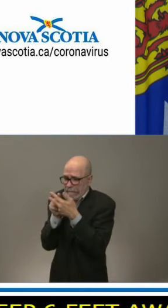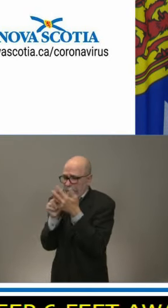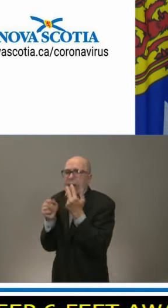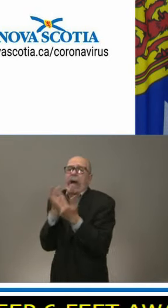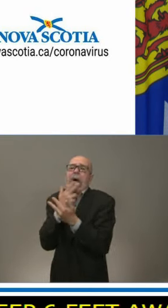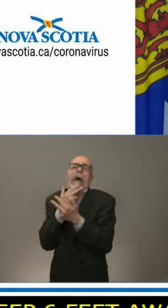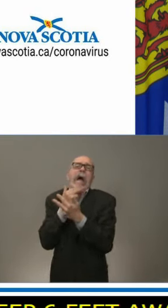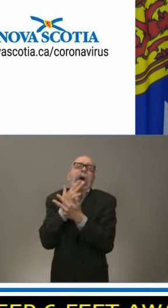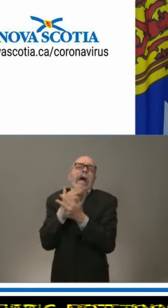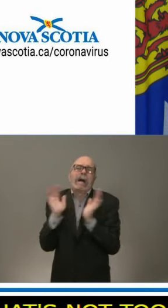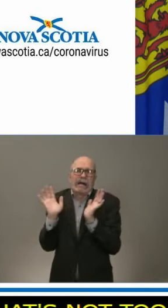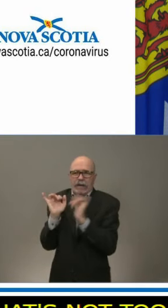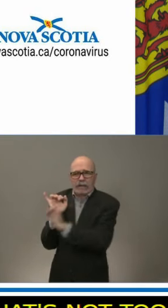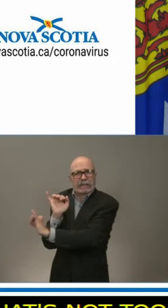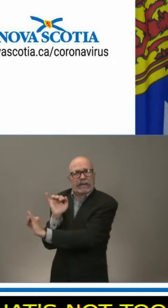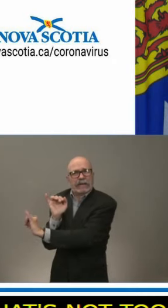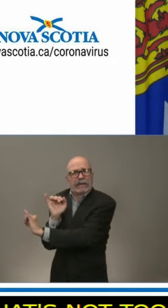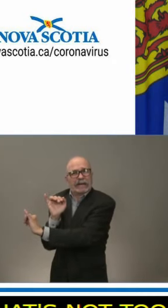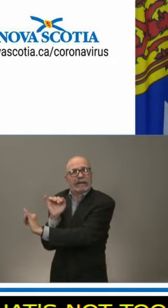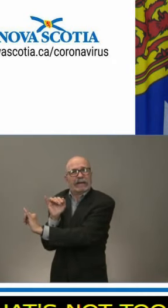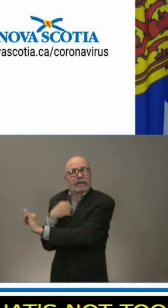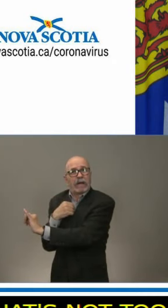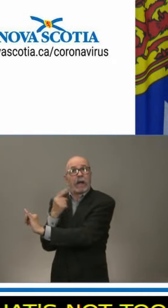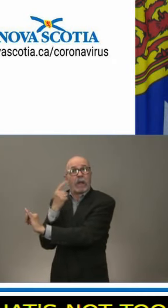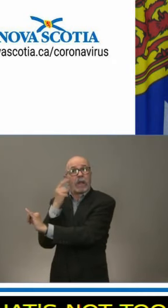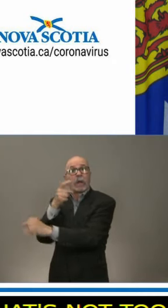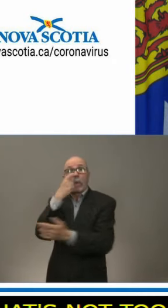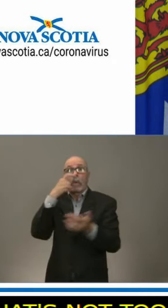Strang's voice as I did, you would know why.